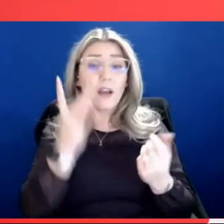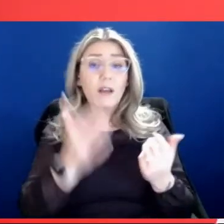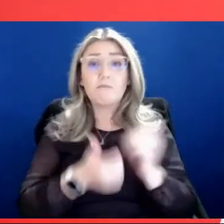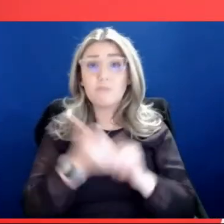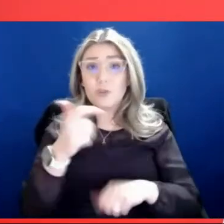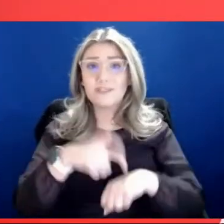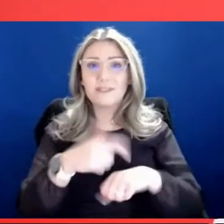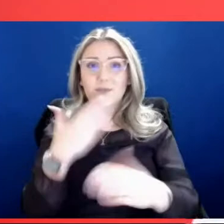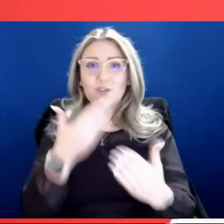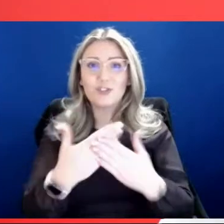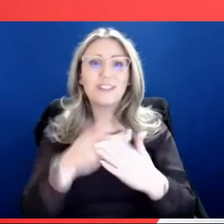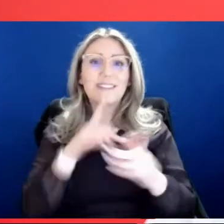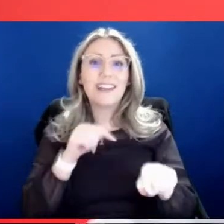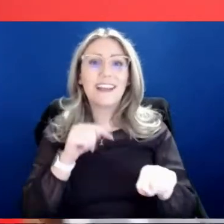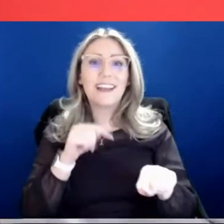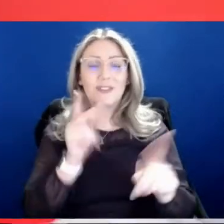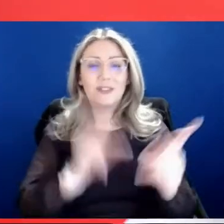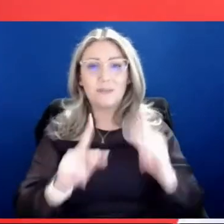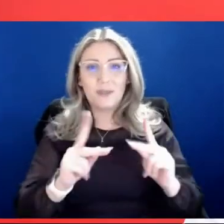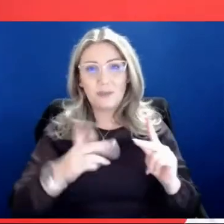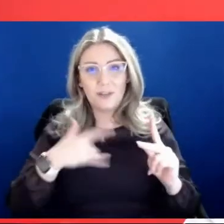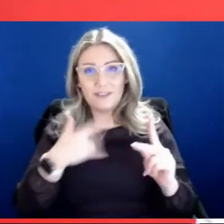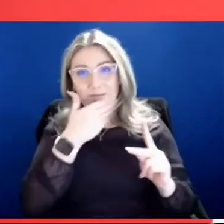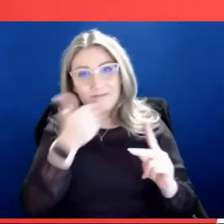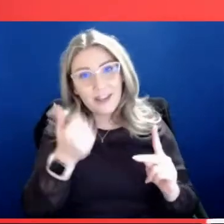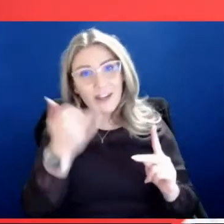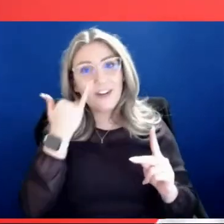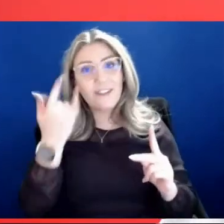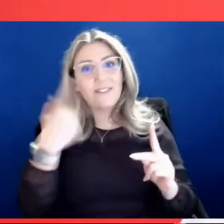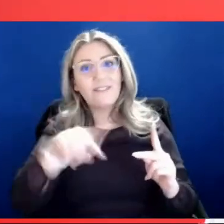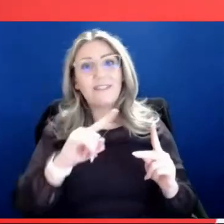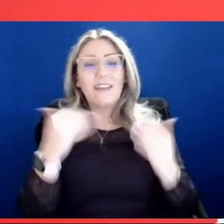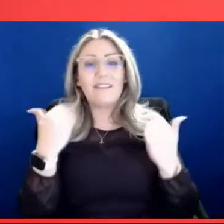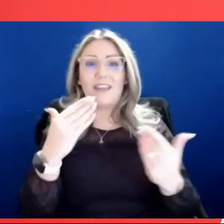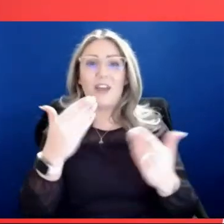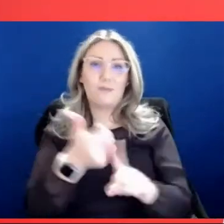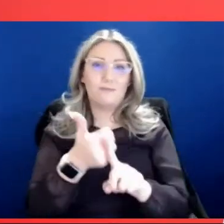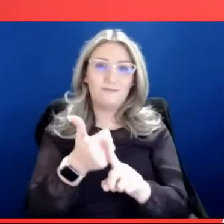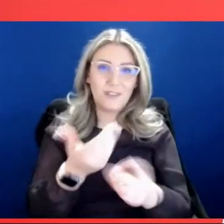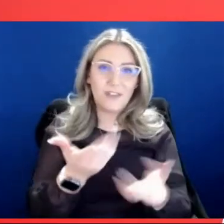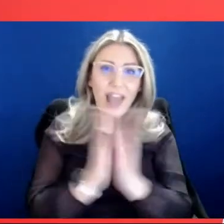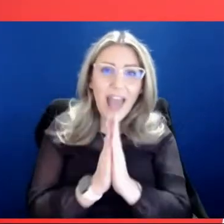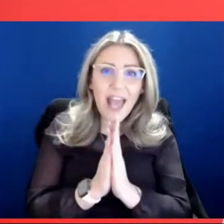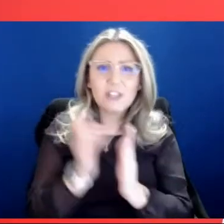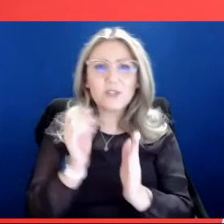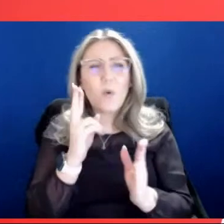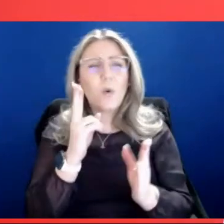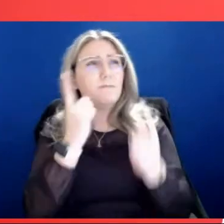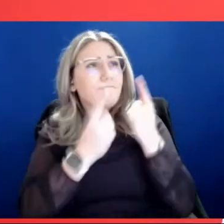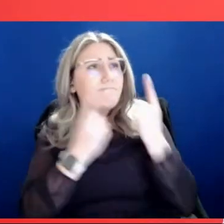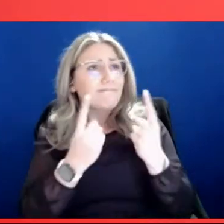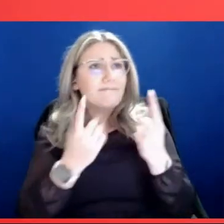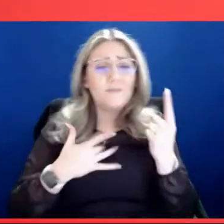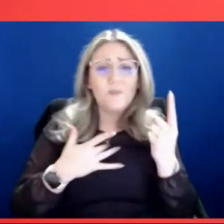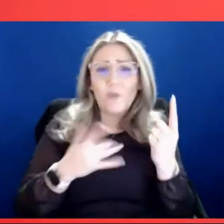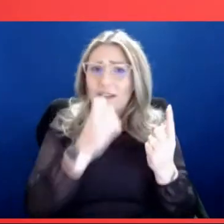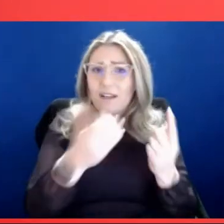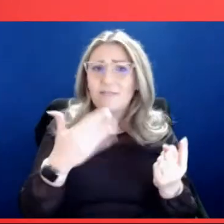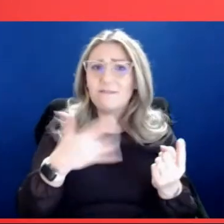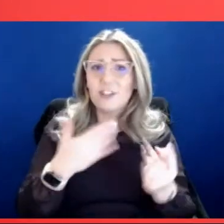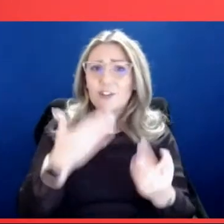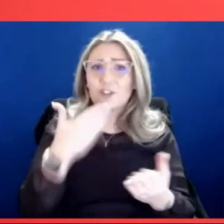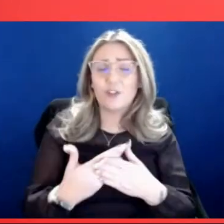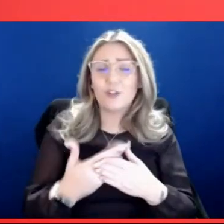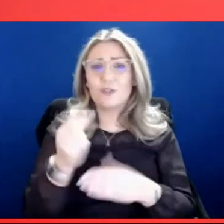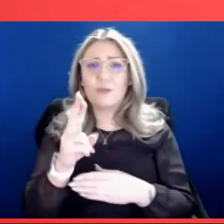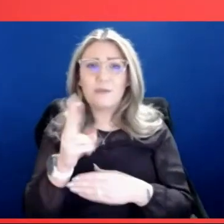and people will feel better if they let themselves ask. Or they wonder, why don't they feel good instead of, I don't